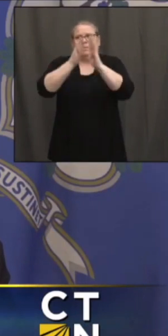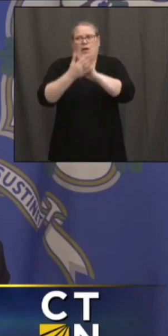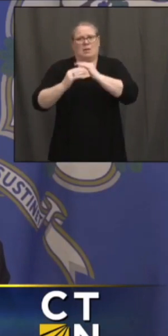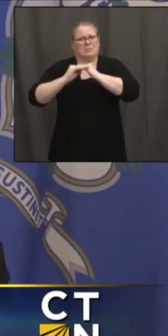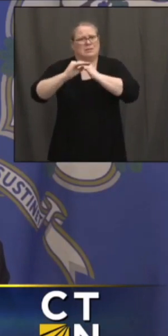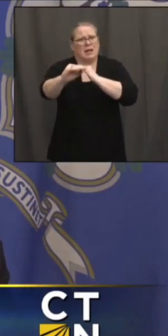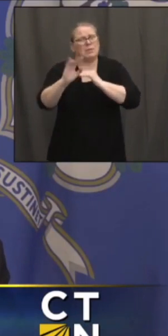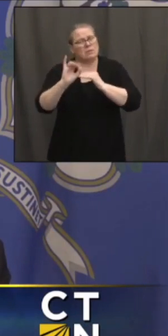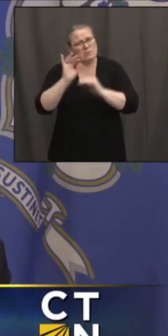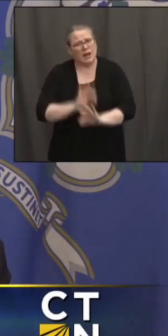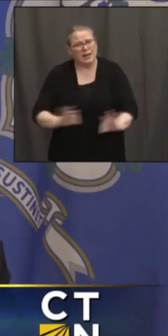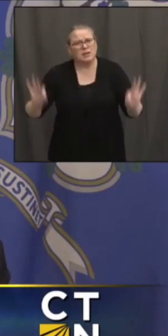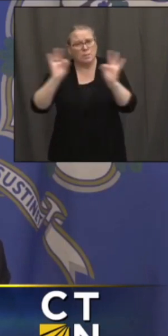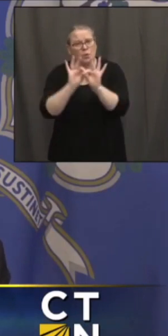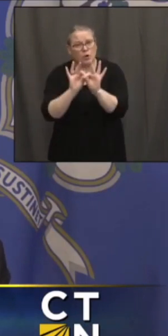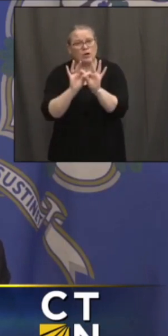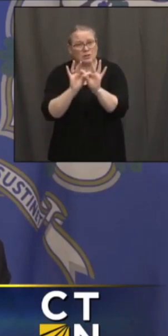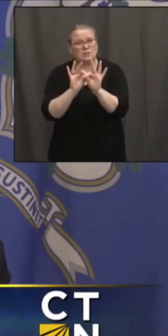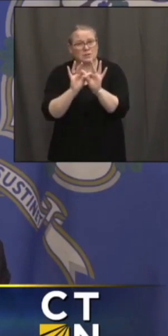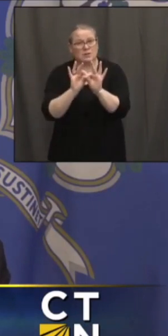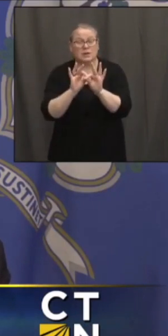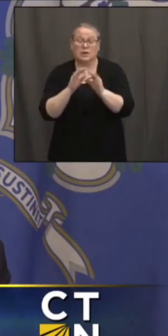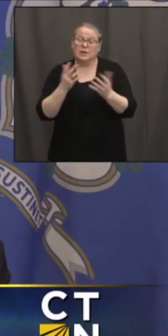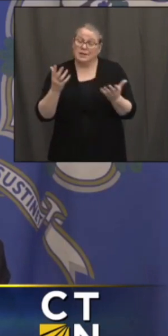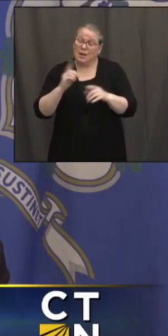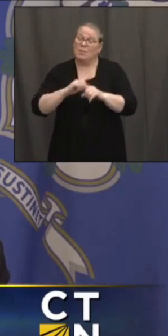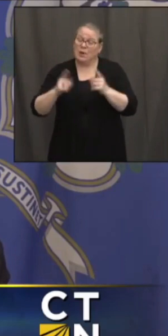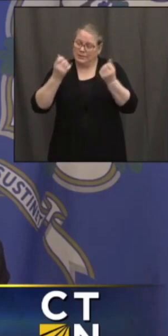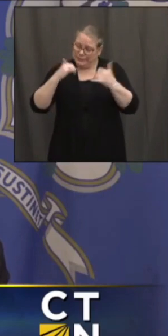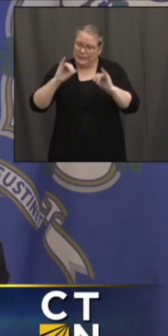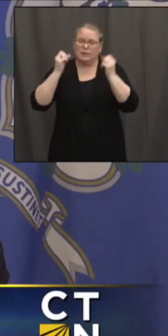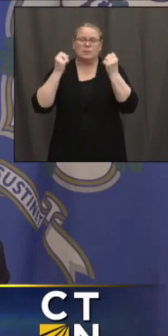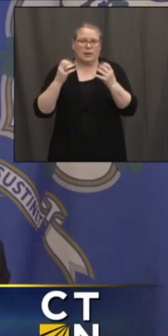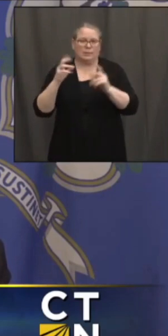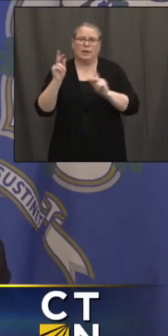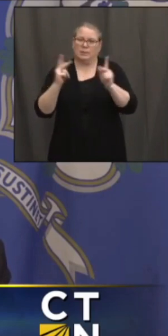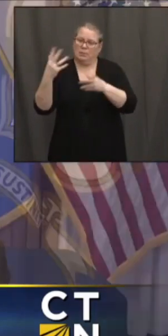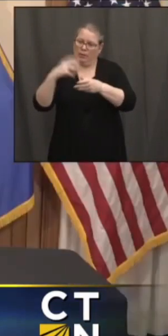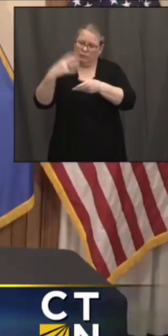important. That said, there are a lot of moving parts.